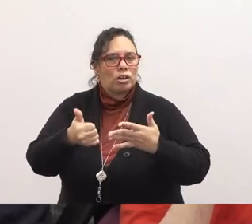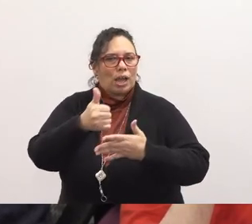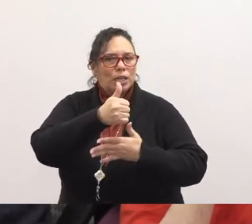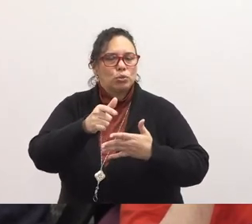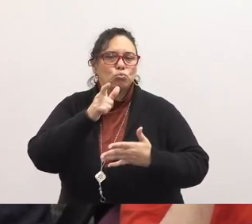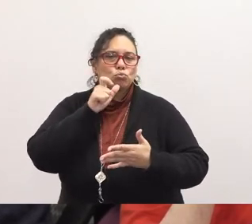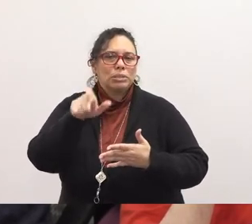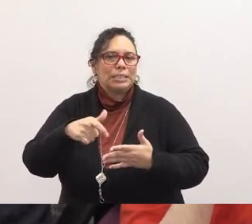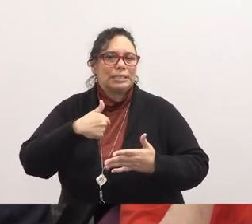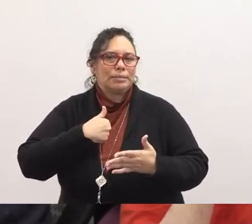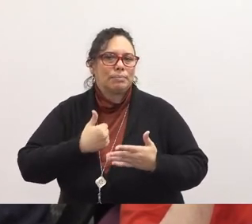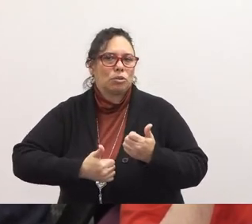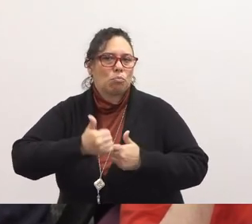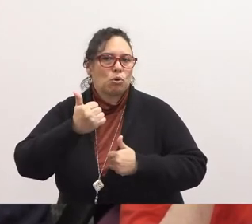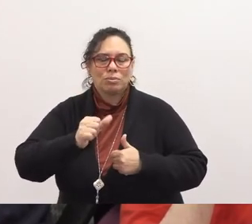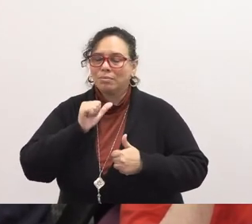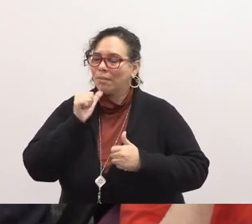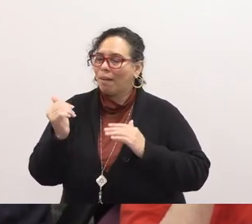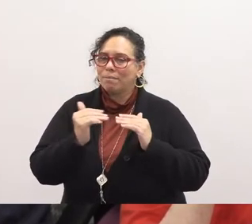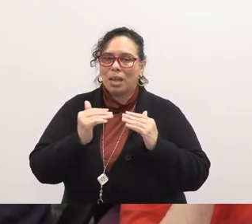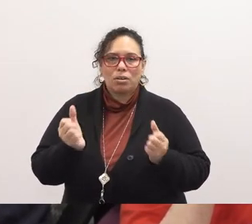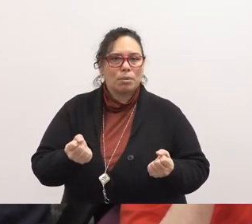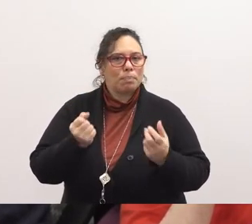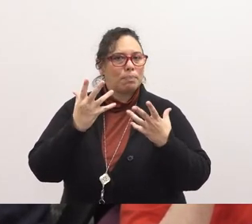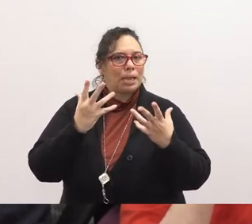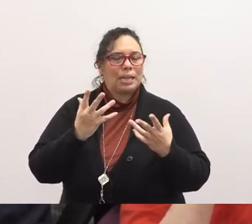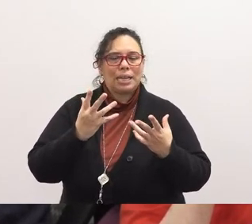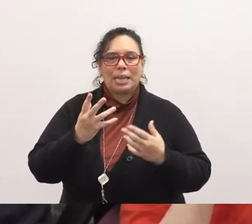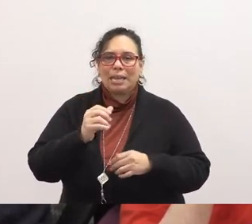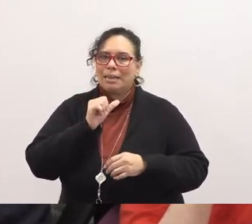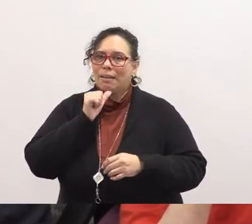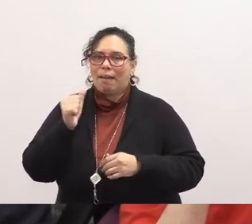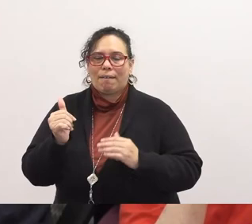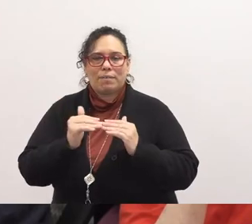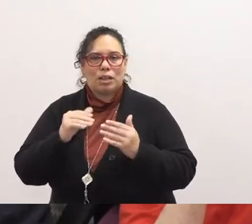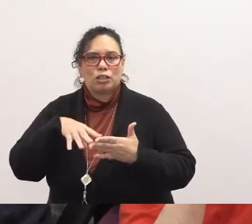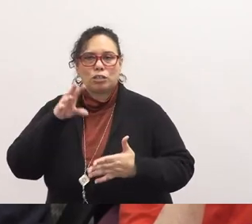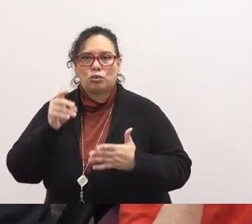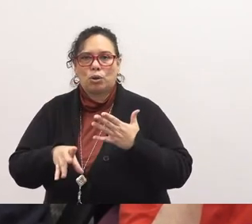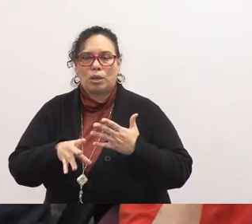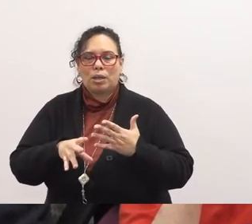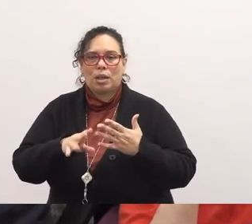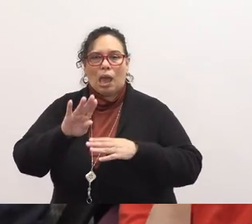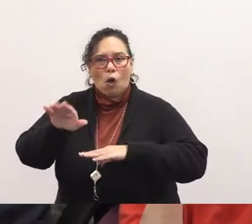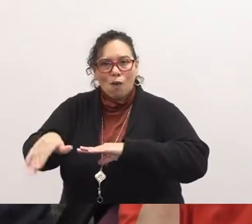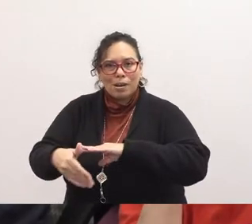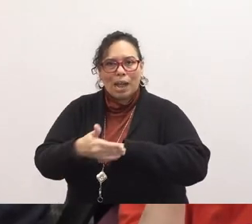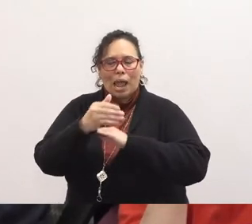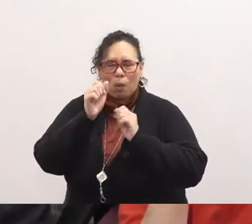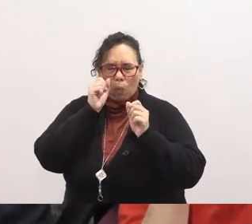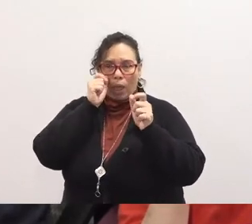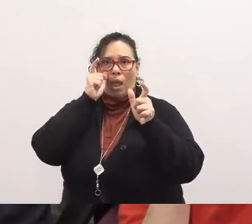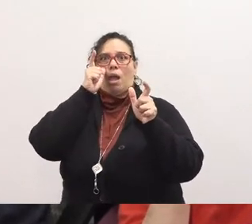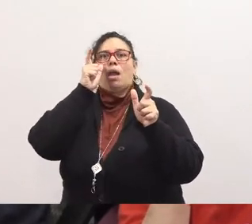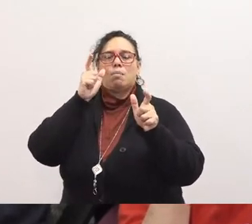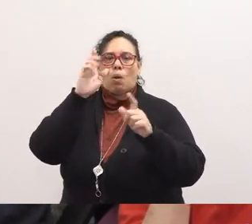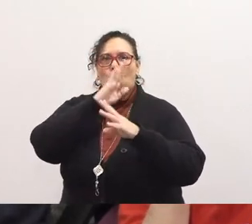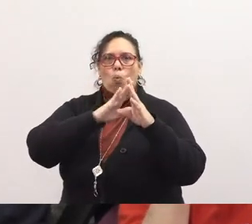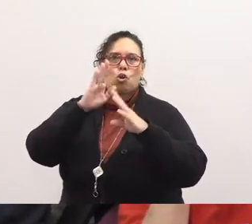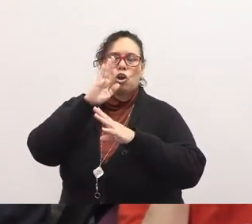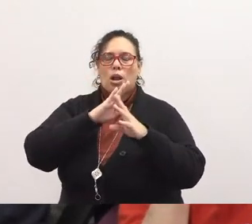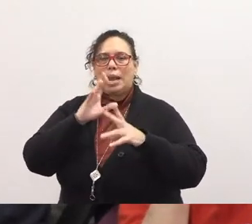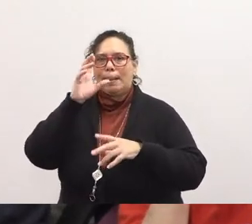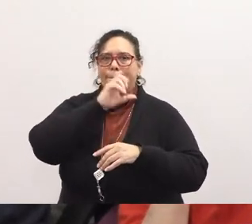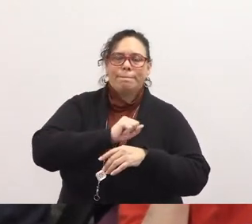me the most. This is unfair to me and to my students. I wake up in the middle of the night worried that I missed a